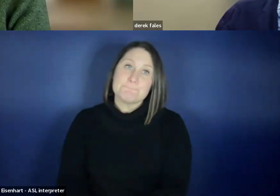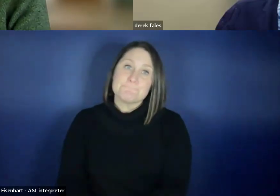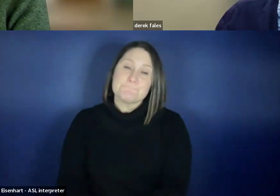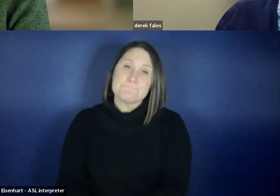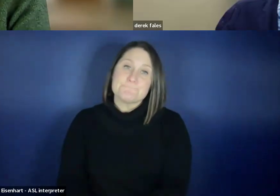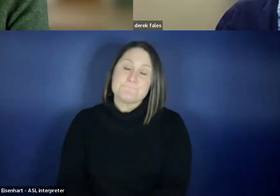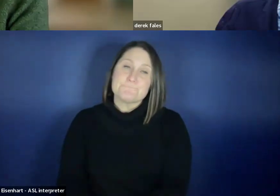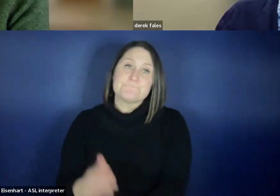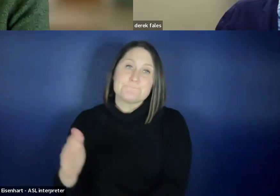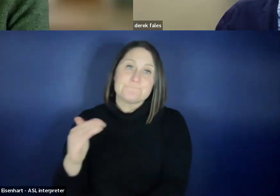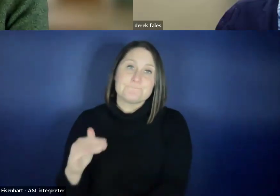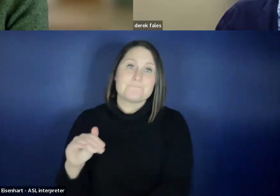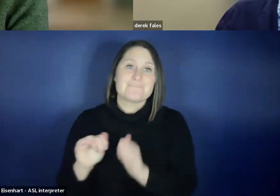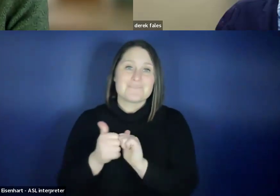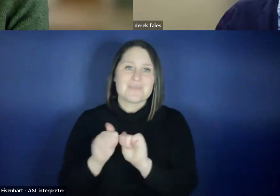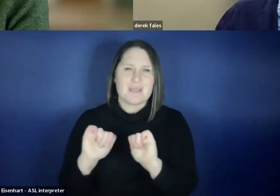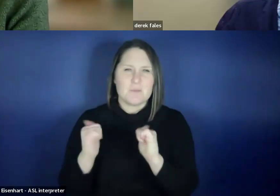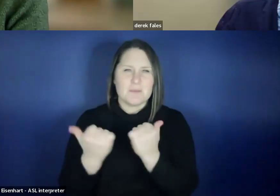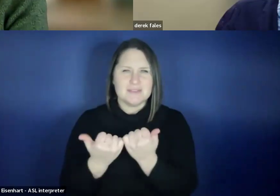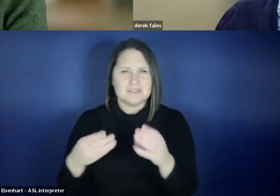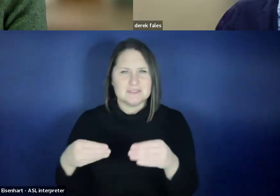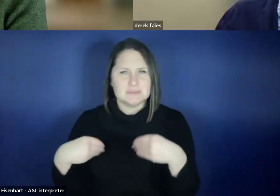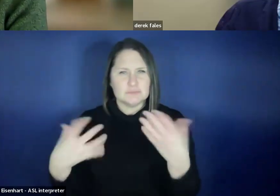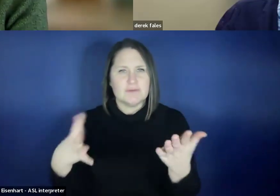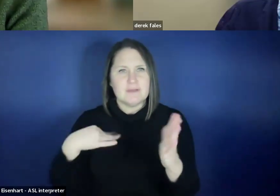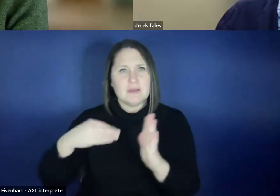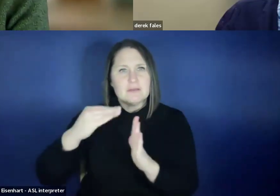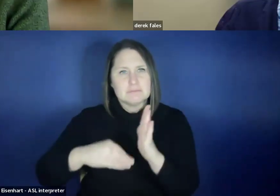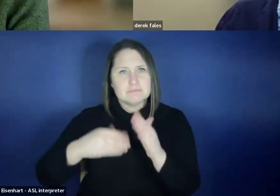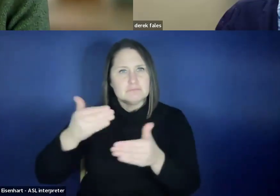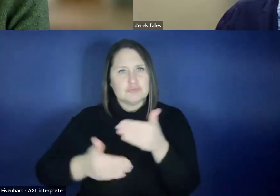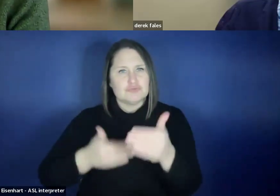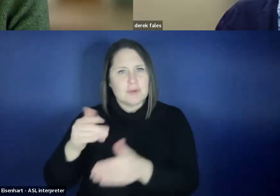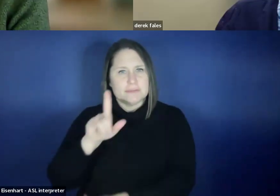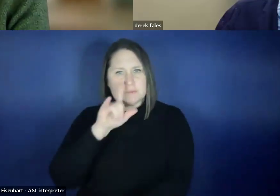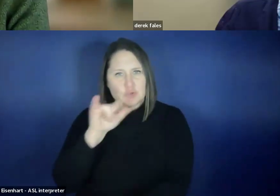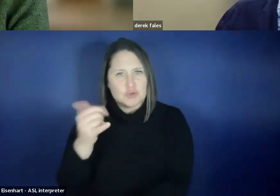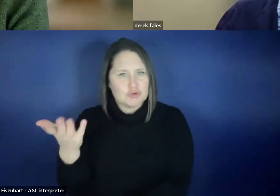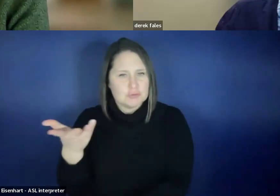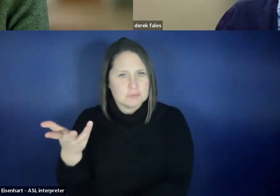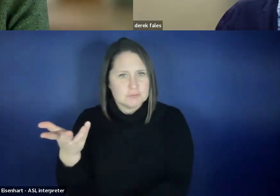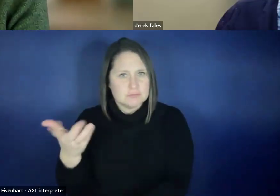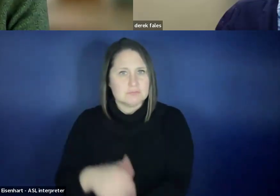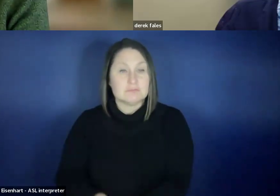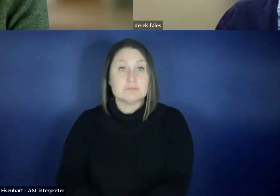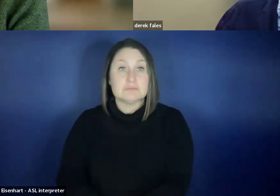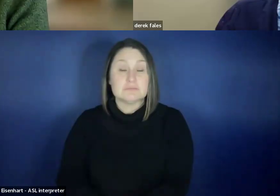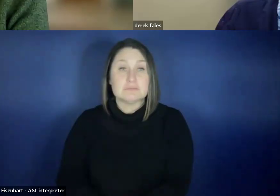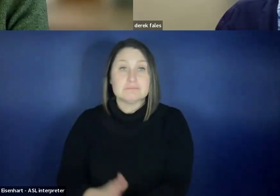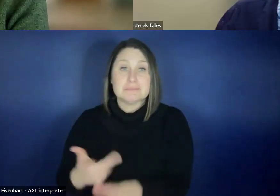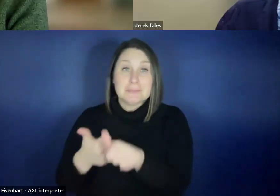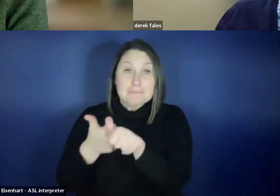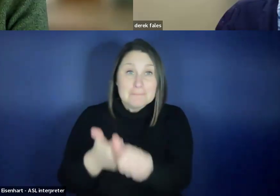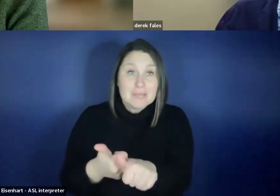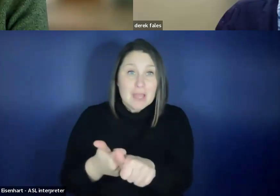How is the agency provider application process going to go? Will it be through a compliance portal